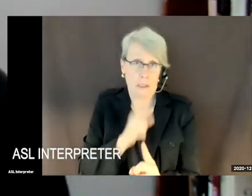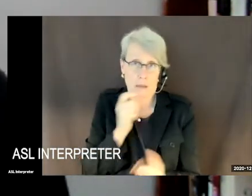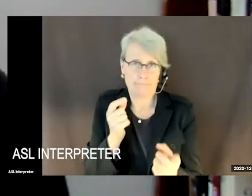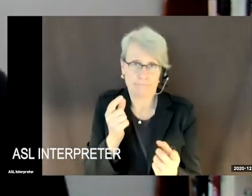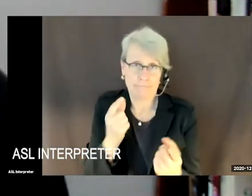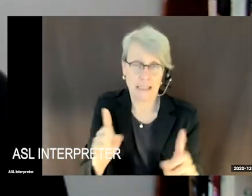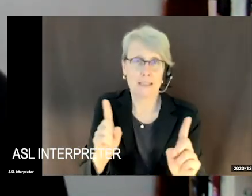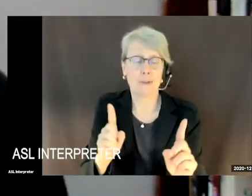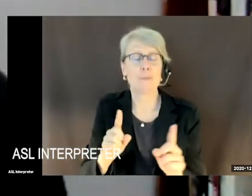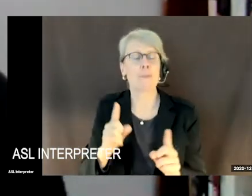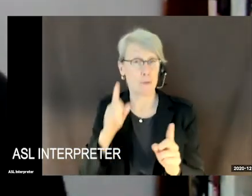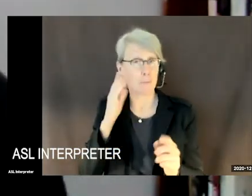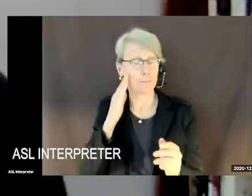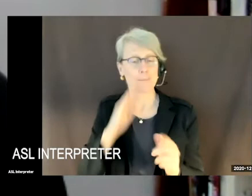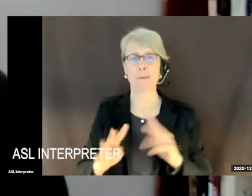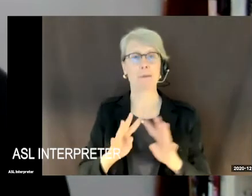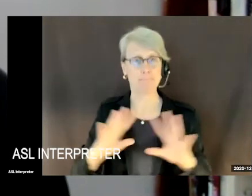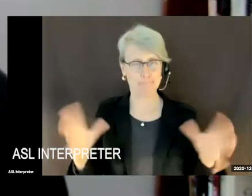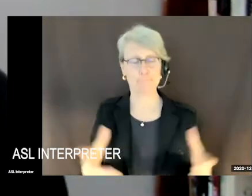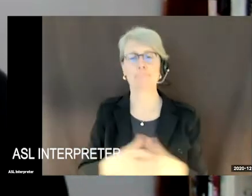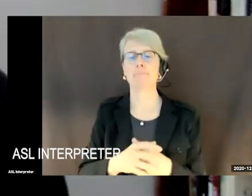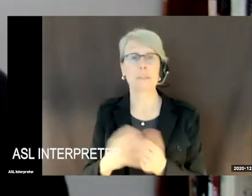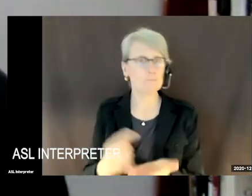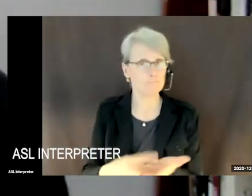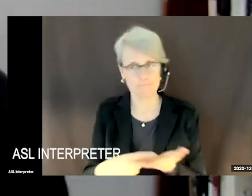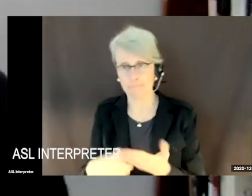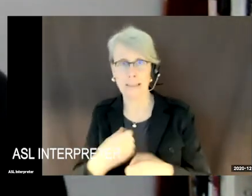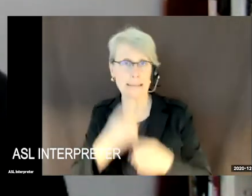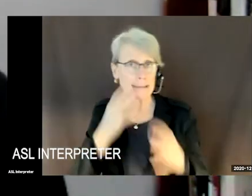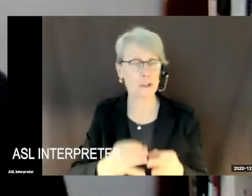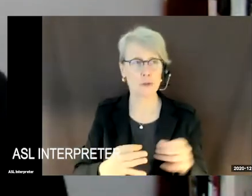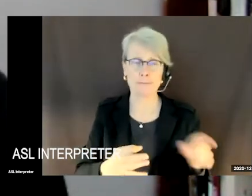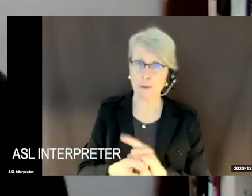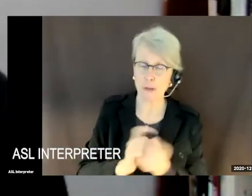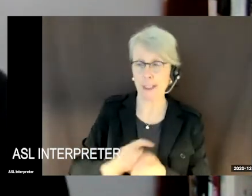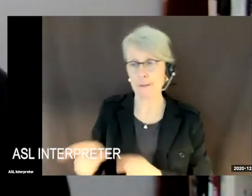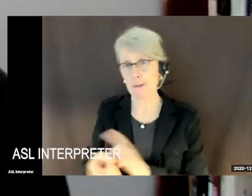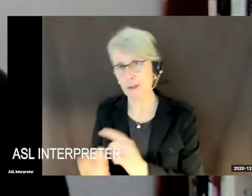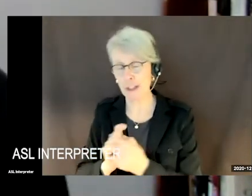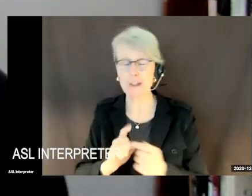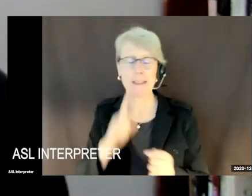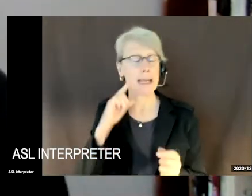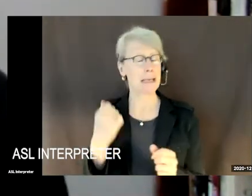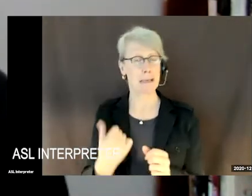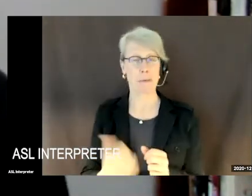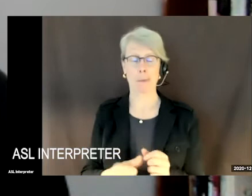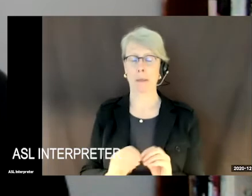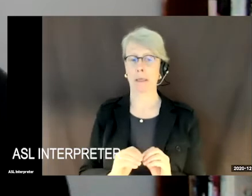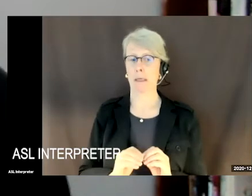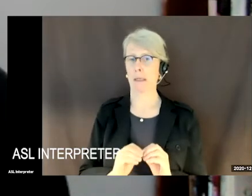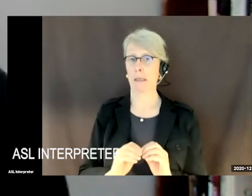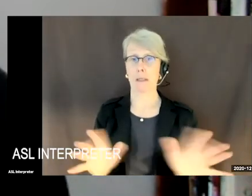certain critical moment in the process, when it was where people were gonna have to do something differently, I remember very